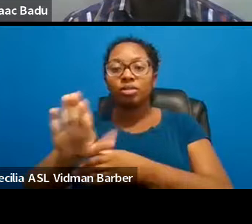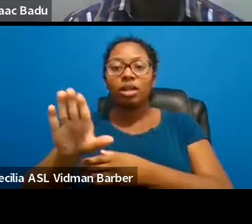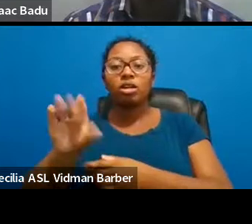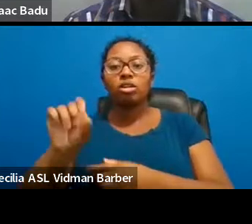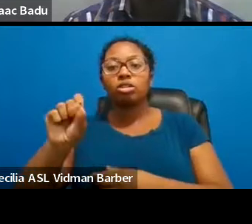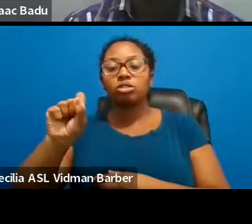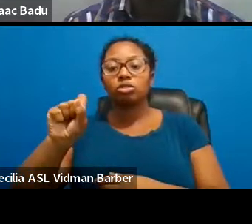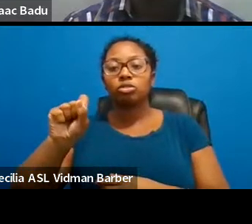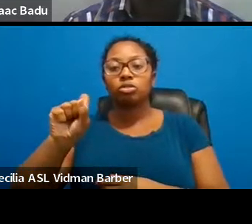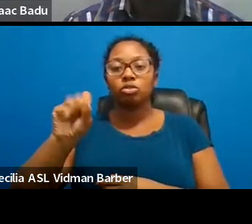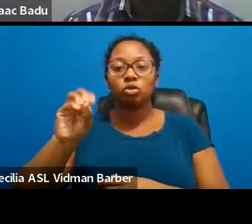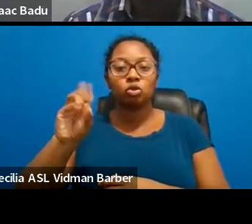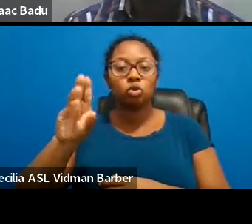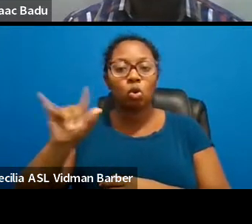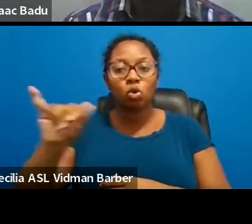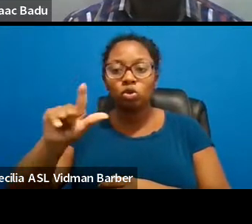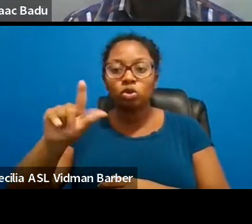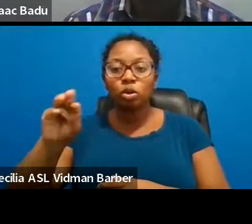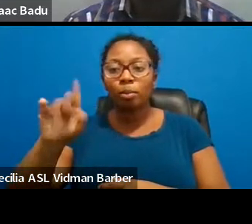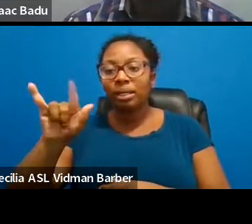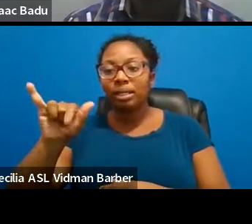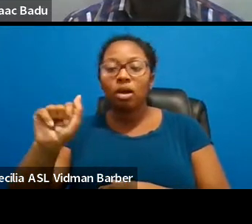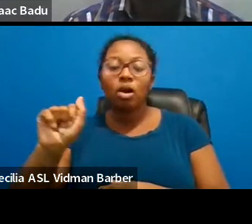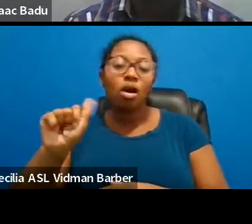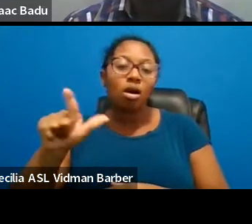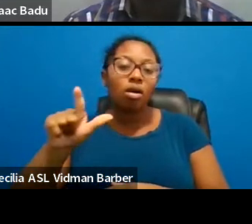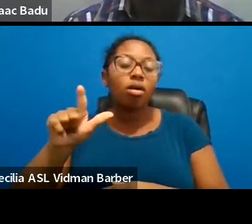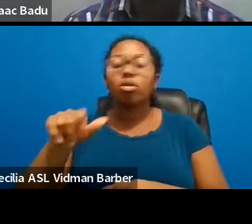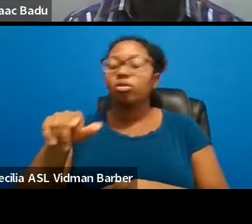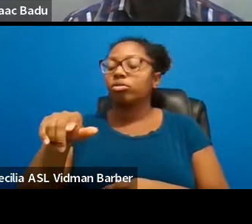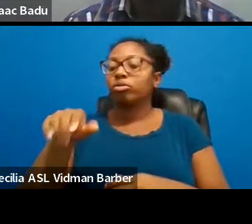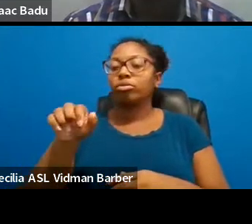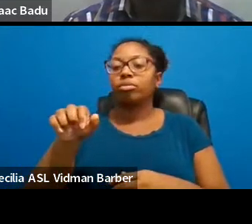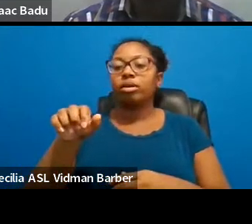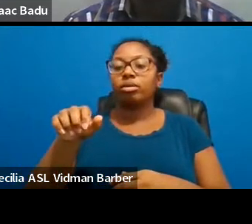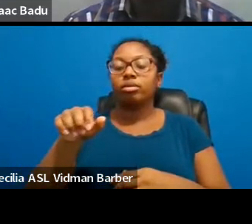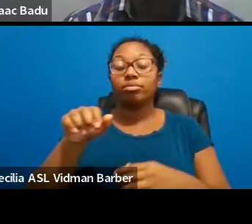socials or the contact details that they have given to you. Thanks again to